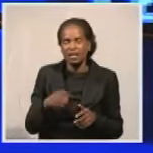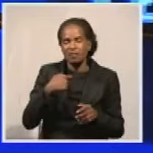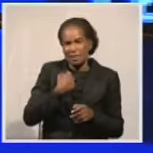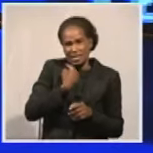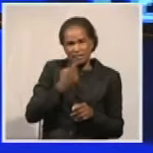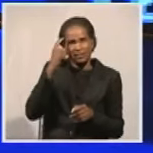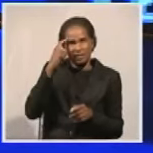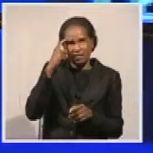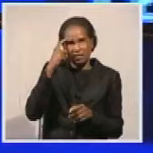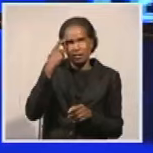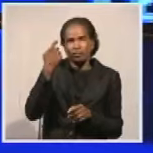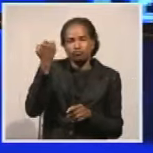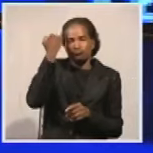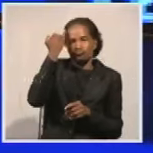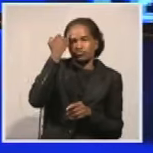constitution.